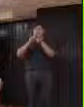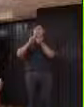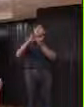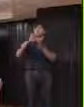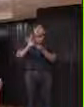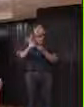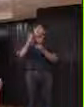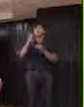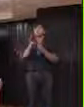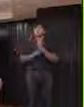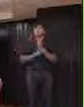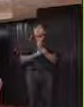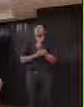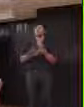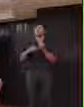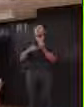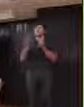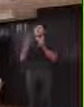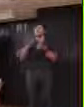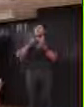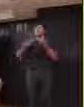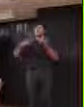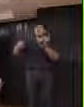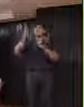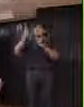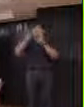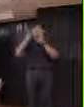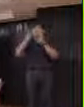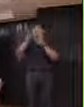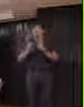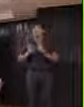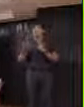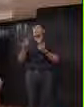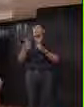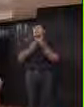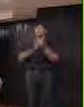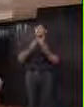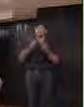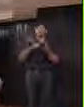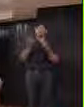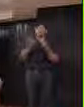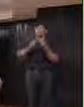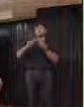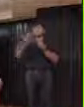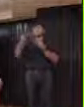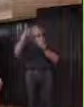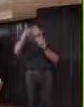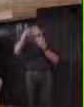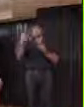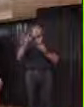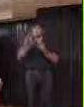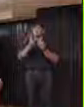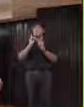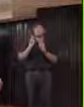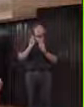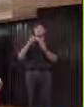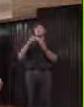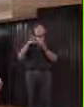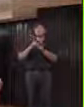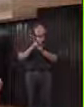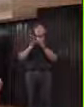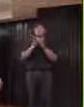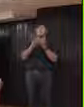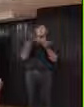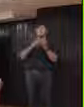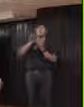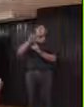is sort of lingering in people's minds. Now, politically, that may or may not happen. That's a different issue. But there are many states which are